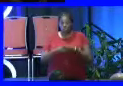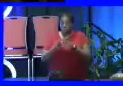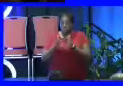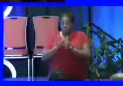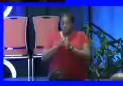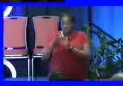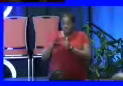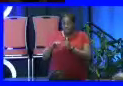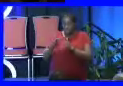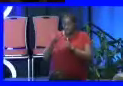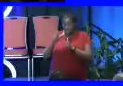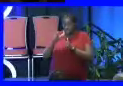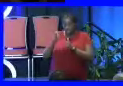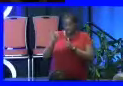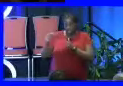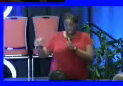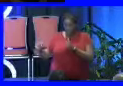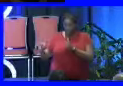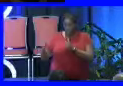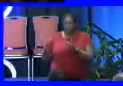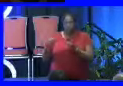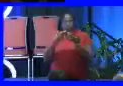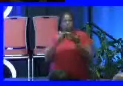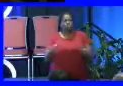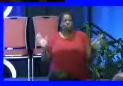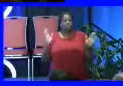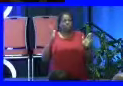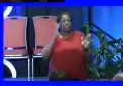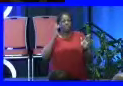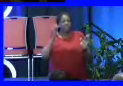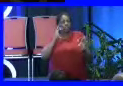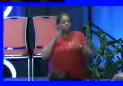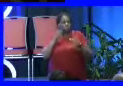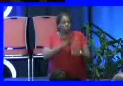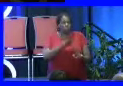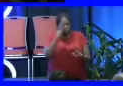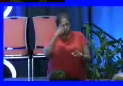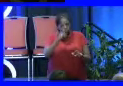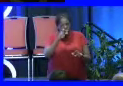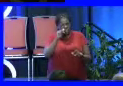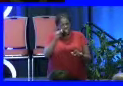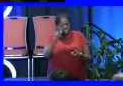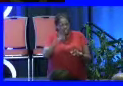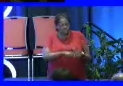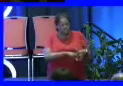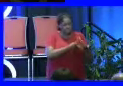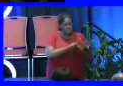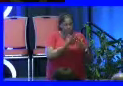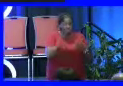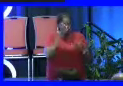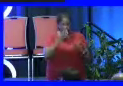Glenn. Just generally, what has been California's data goal that you started with, and why?